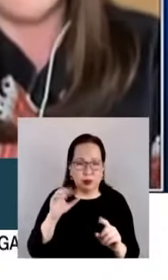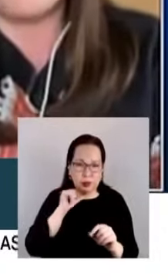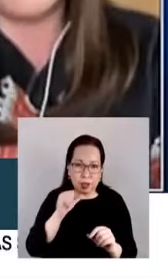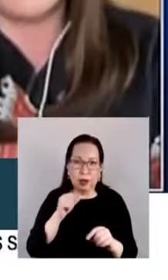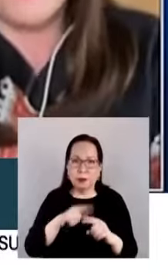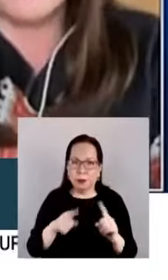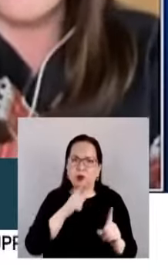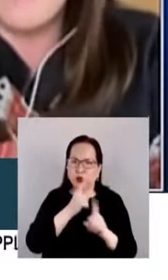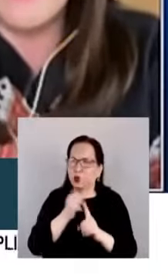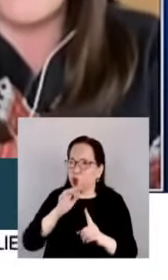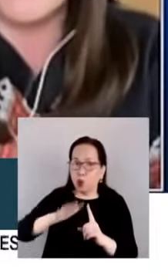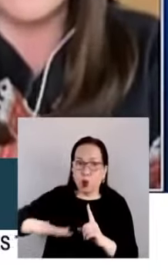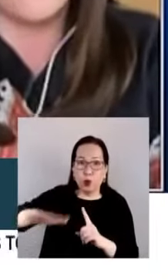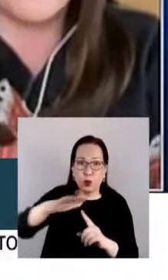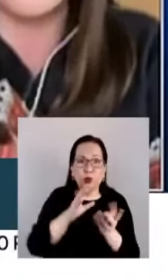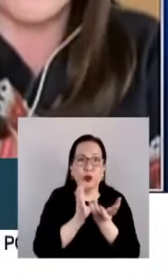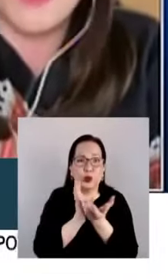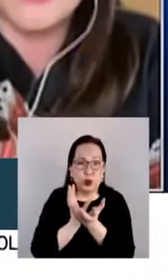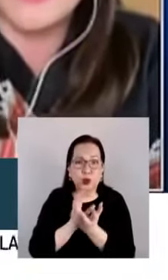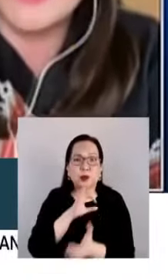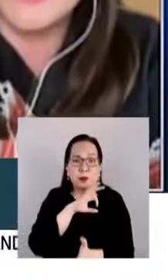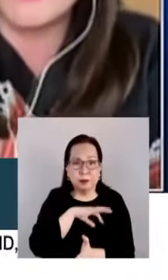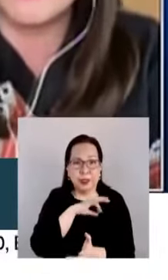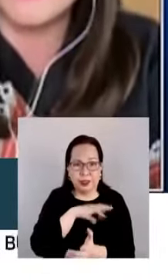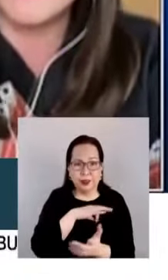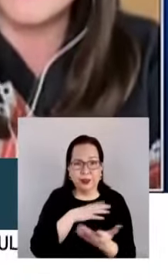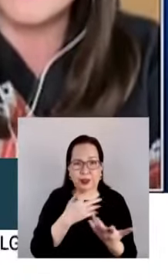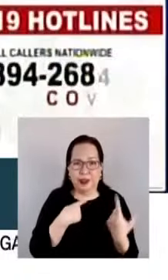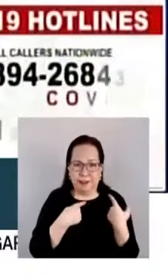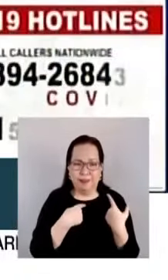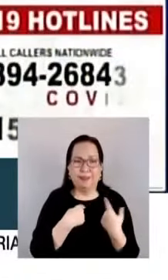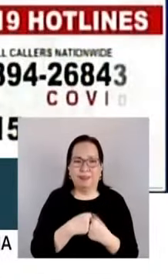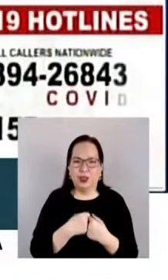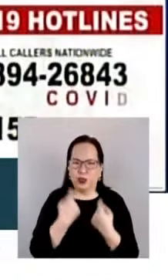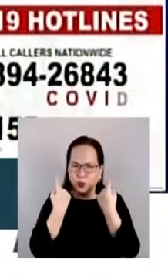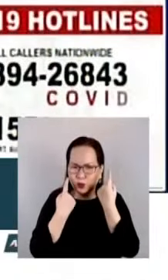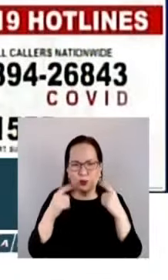and it also benefits the host communities.